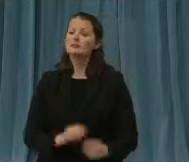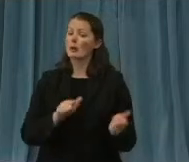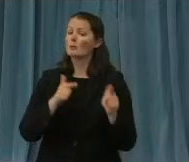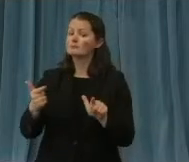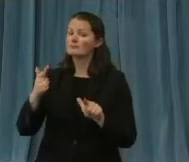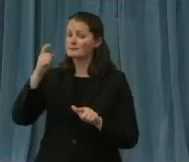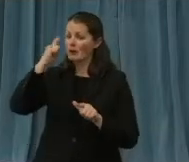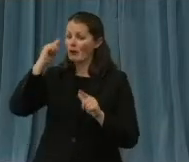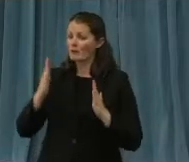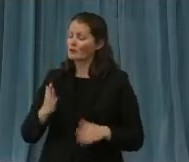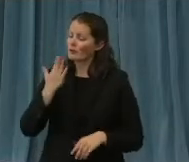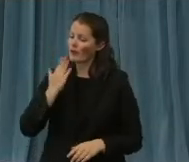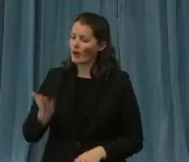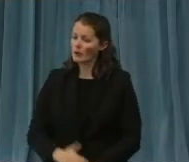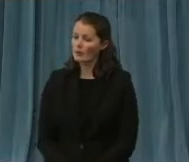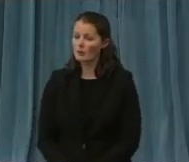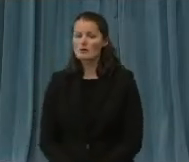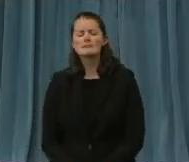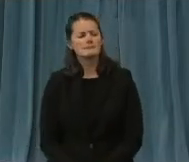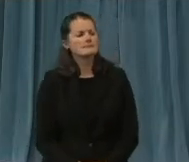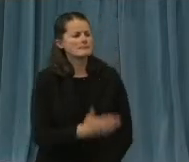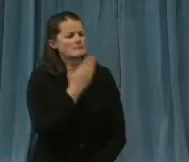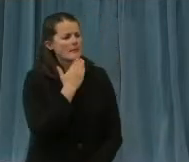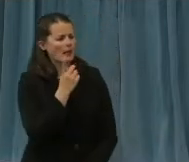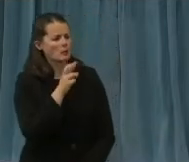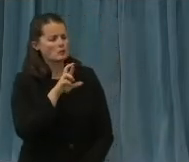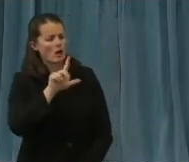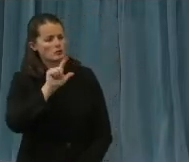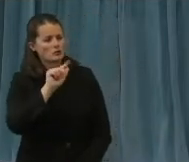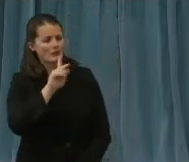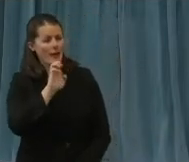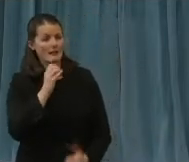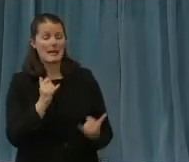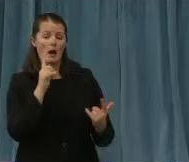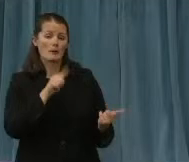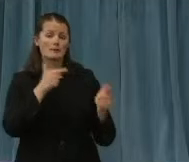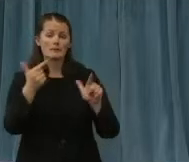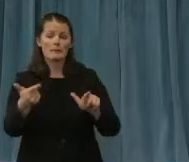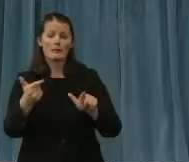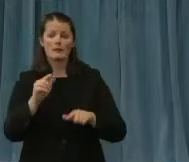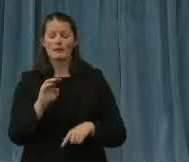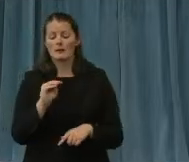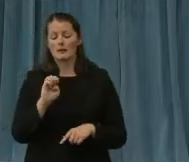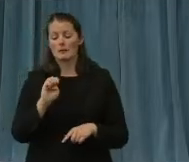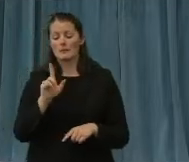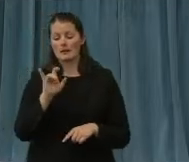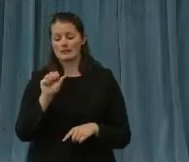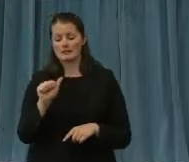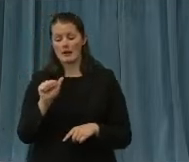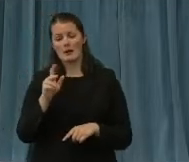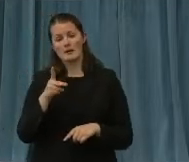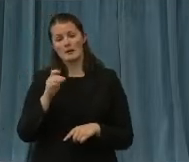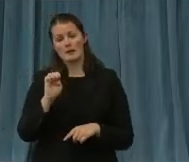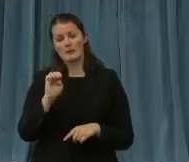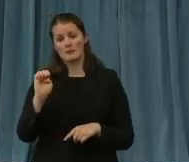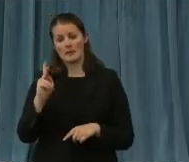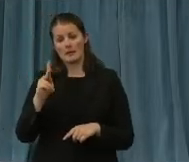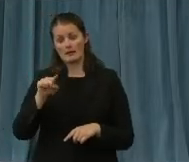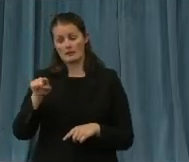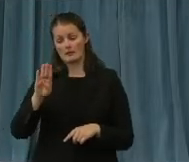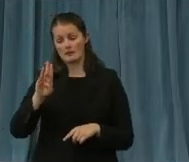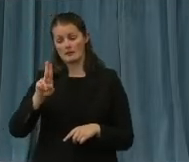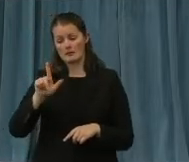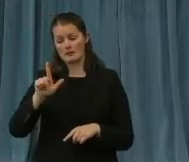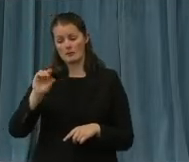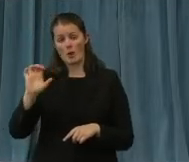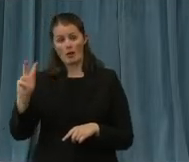It's very much appreciated. I'll now turn it over to Melissa Peak-Bullock, our state epidemiologist, and Kyra for the